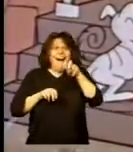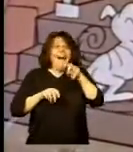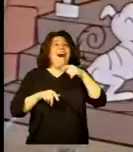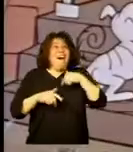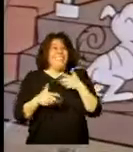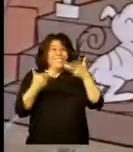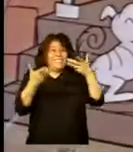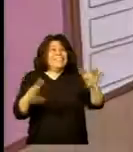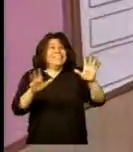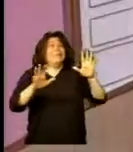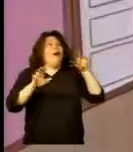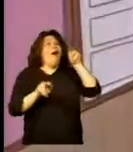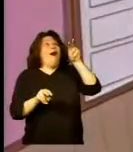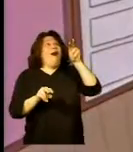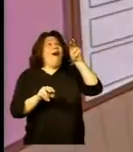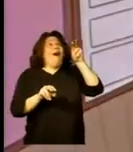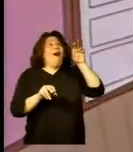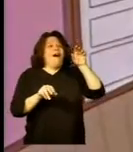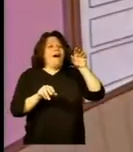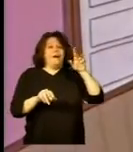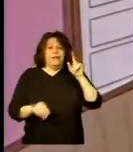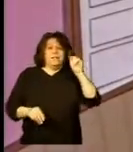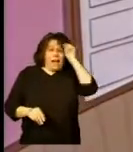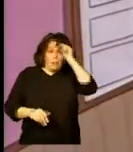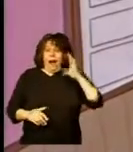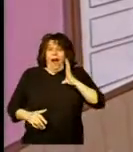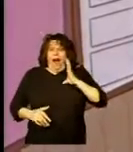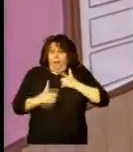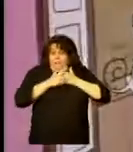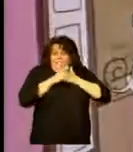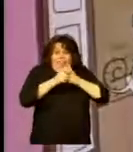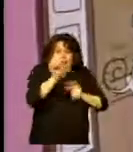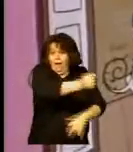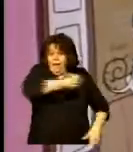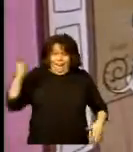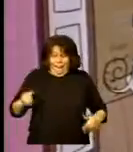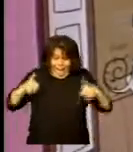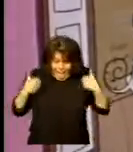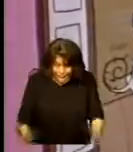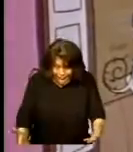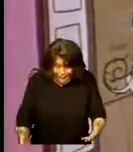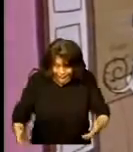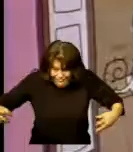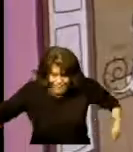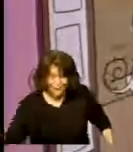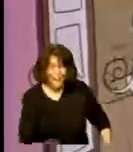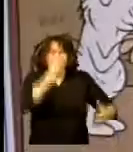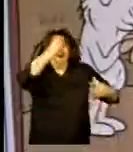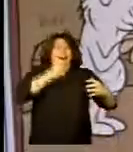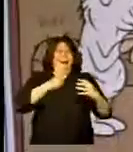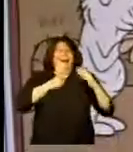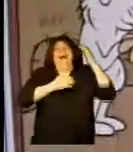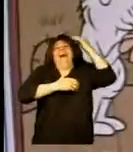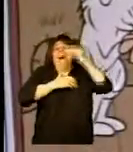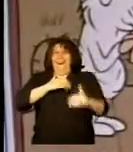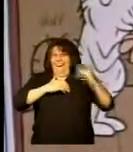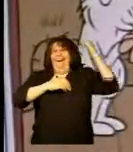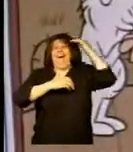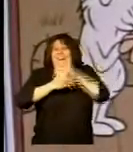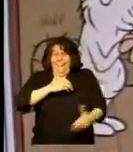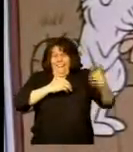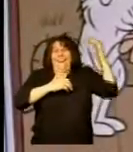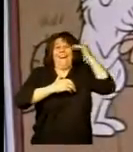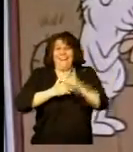finished singing the song. Tommy ran to open the front door, and pups jumped right straight up into